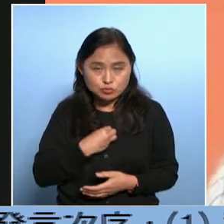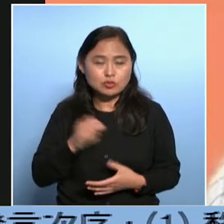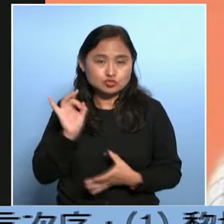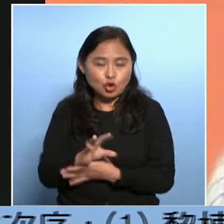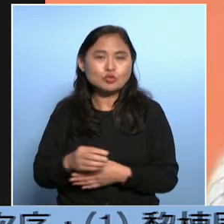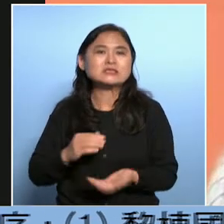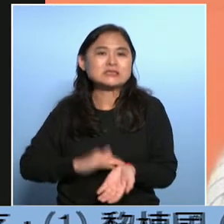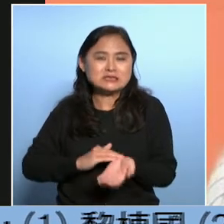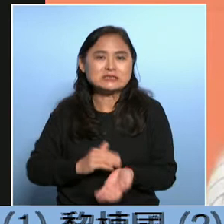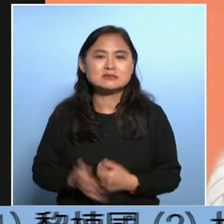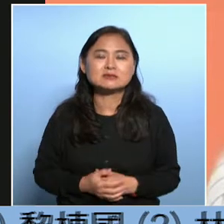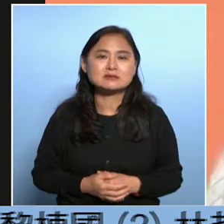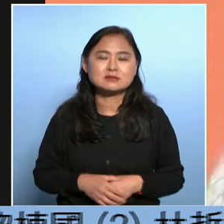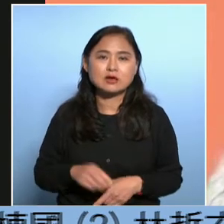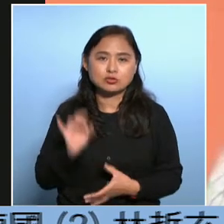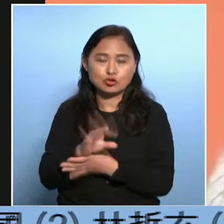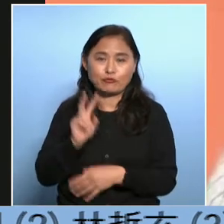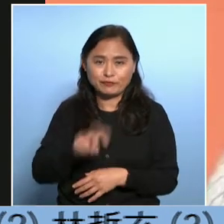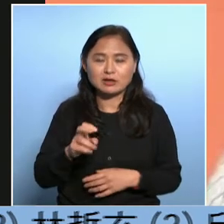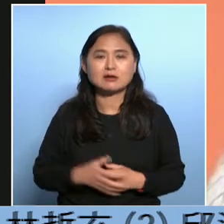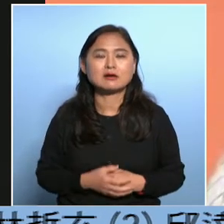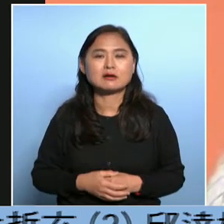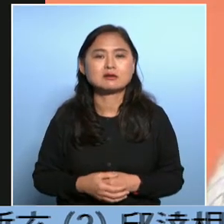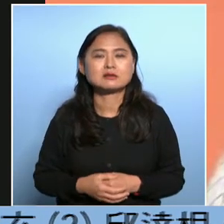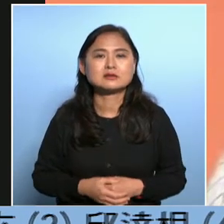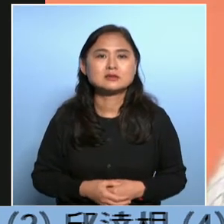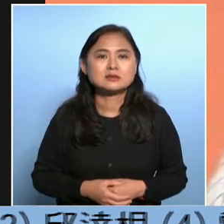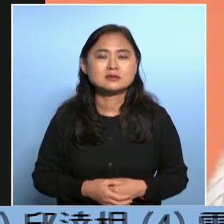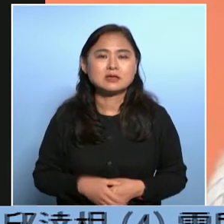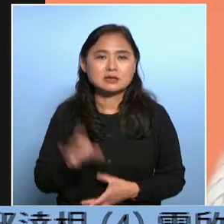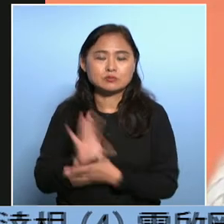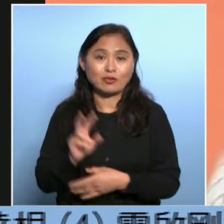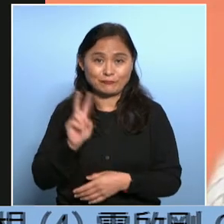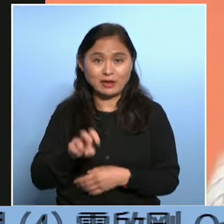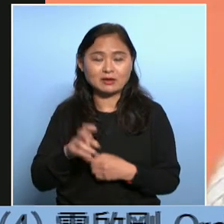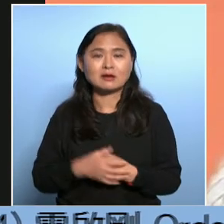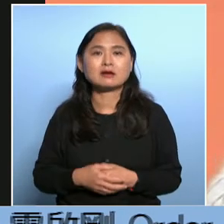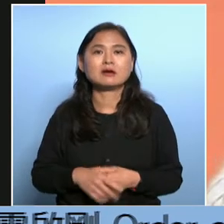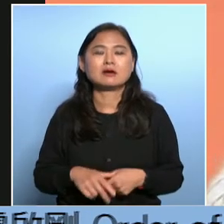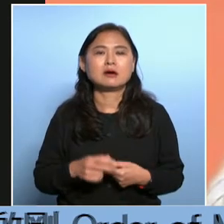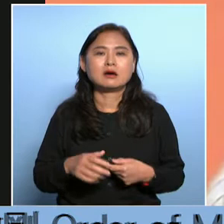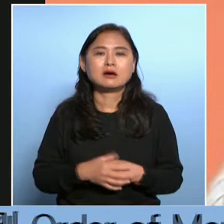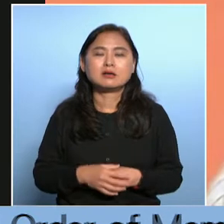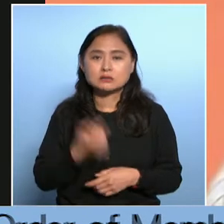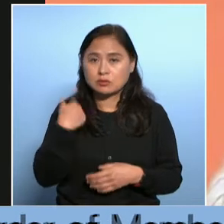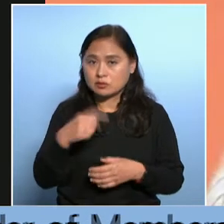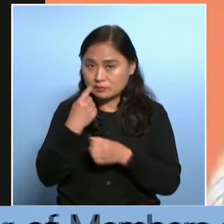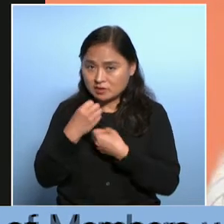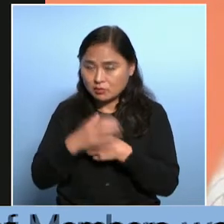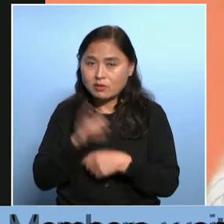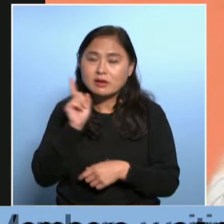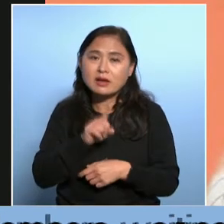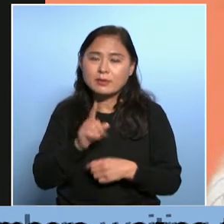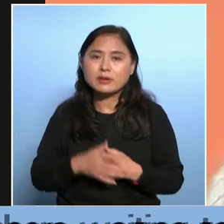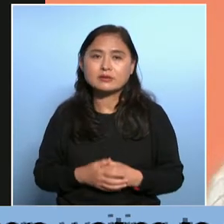go for early detection, early treatment, and early cure. Early detection will require testing.